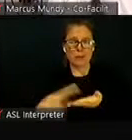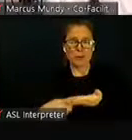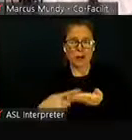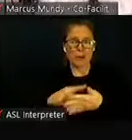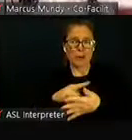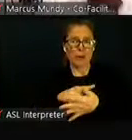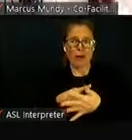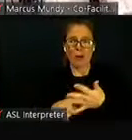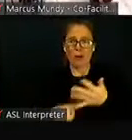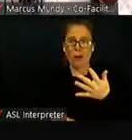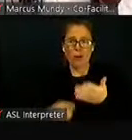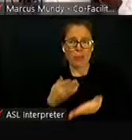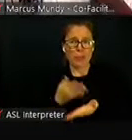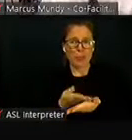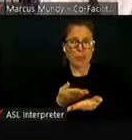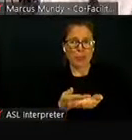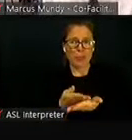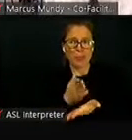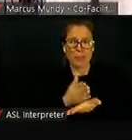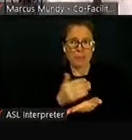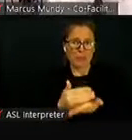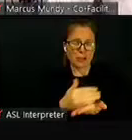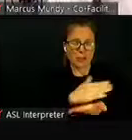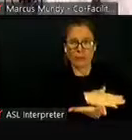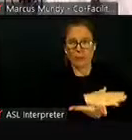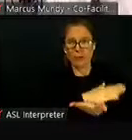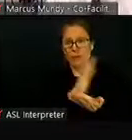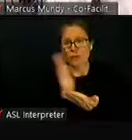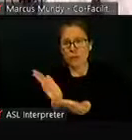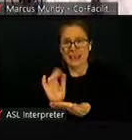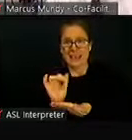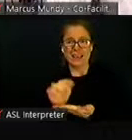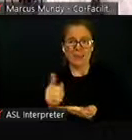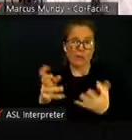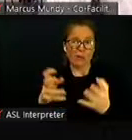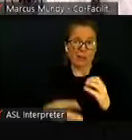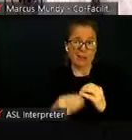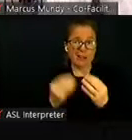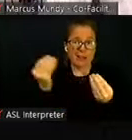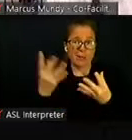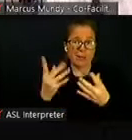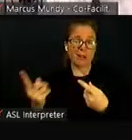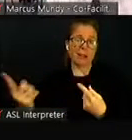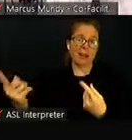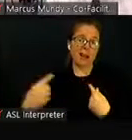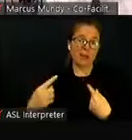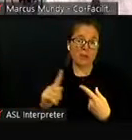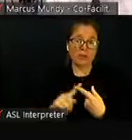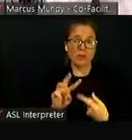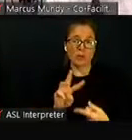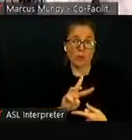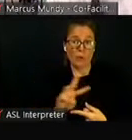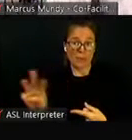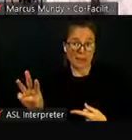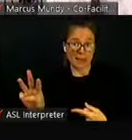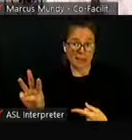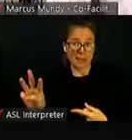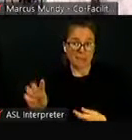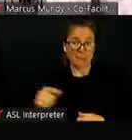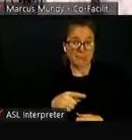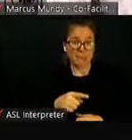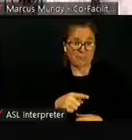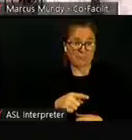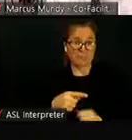budget from cover to cover. So if you need additional information, you can come to our website. So next slide, I have